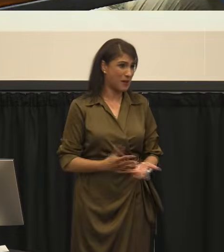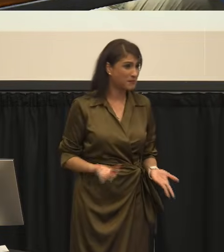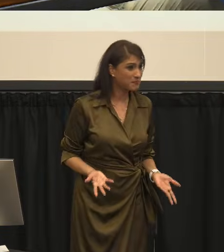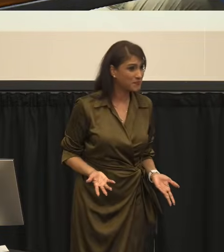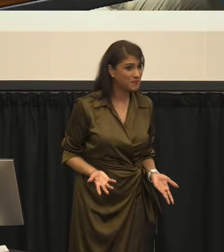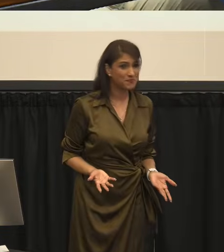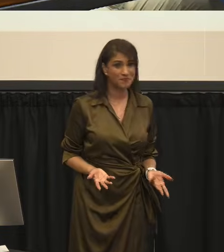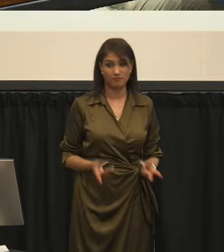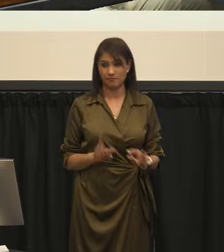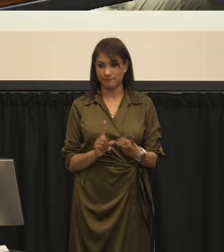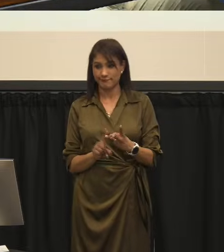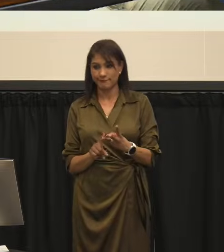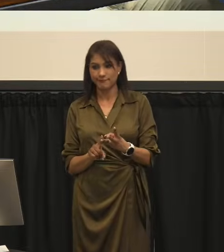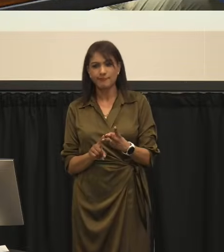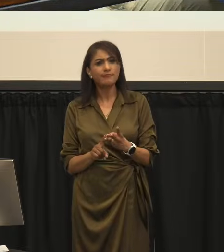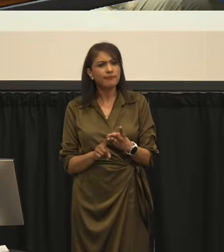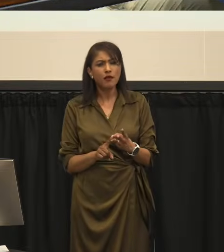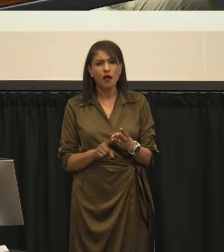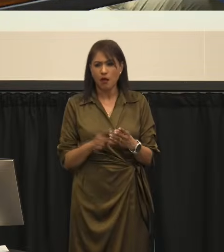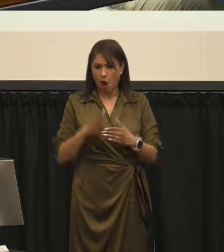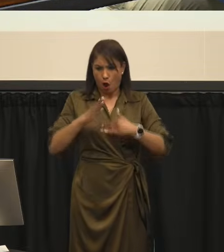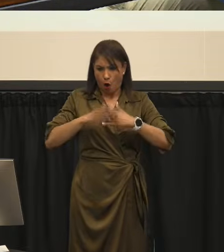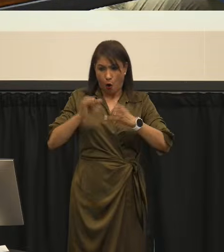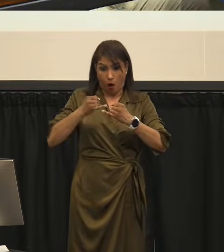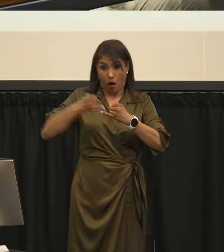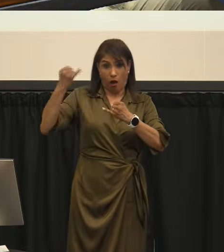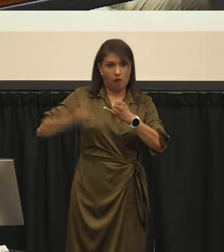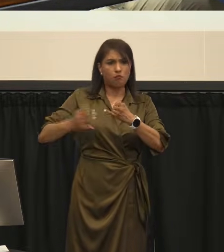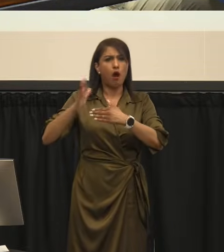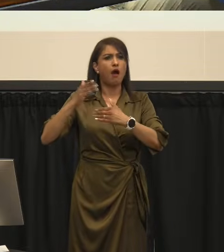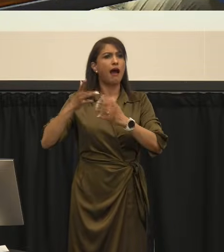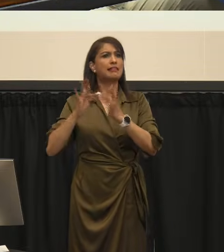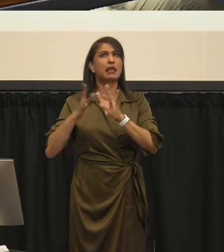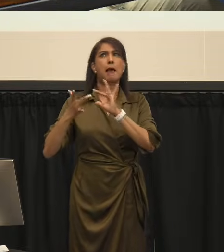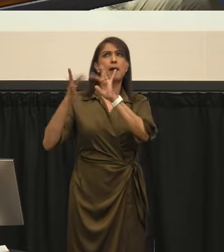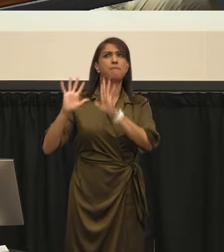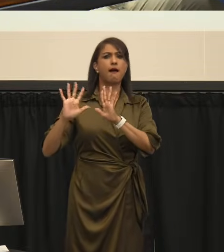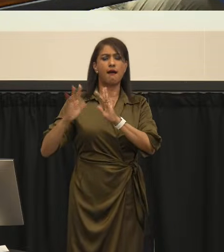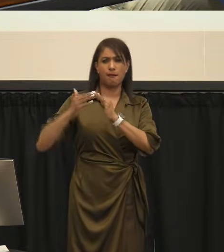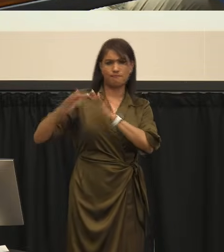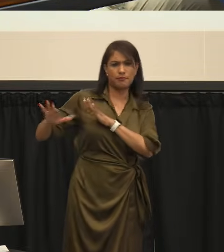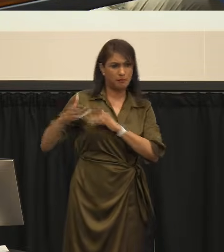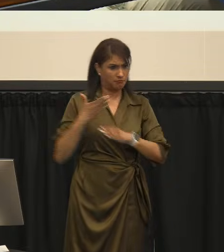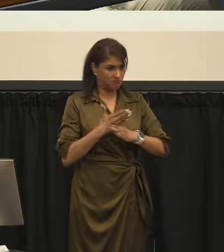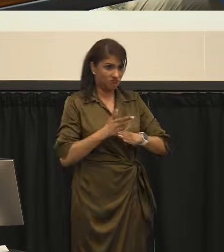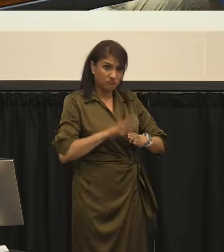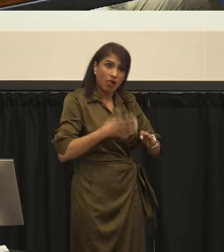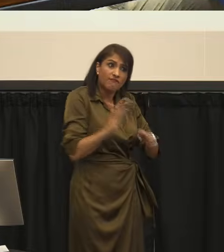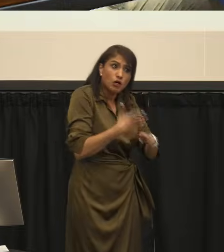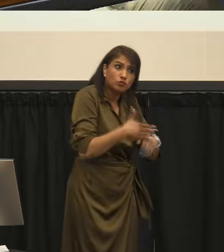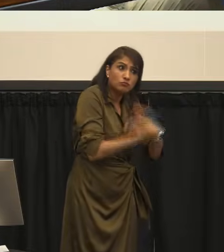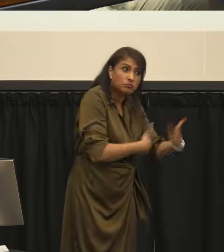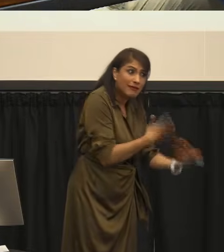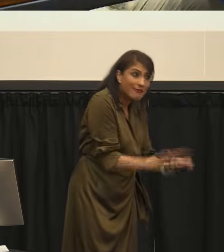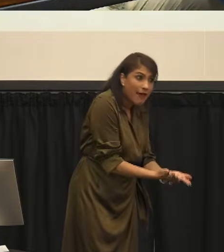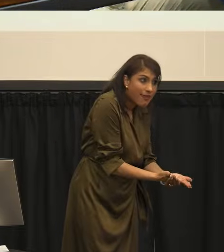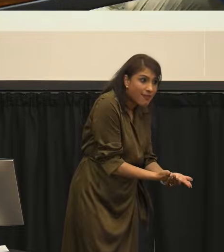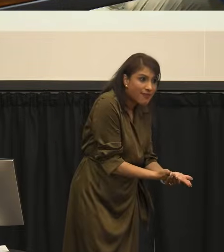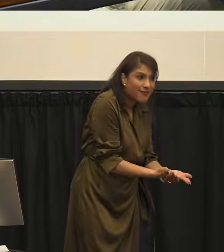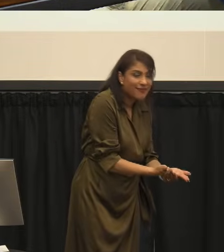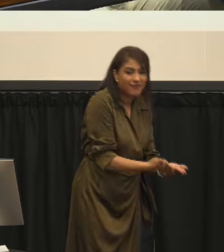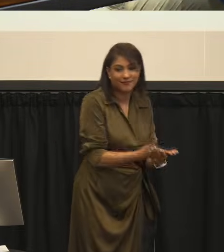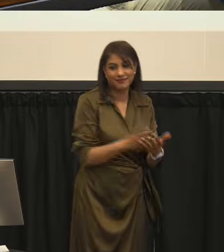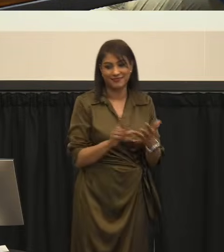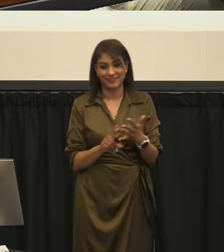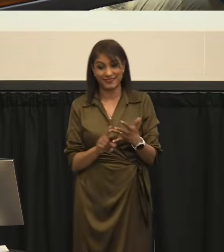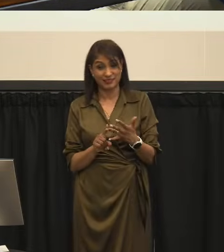laptop? Is it going to use a large amount of data? Can we rather have it as a low usage only? Will it